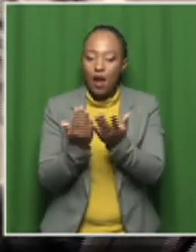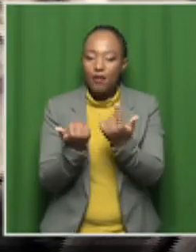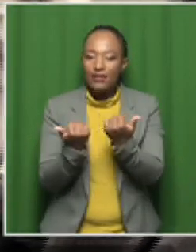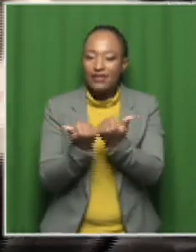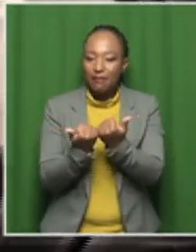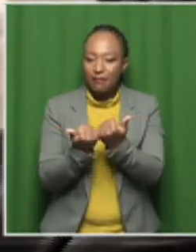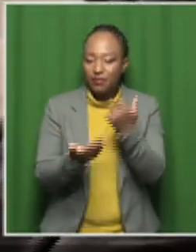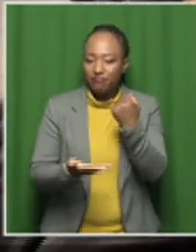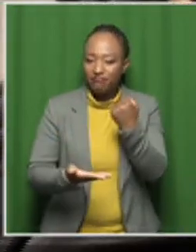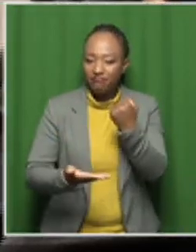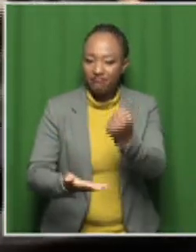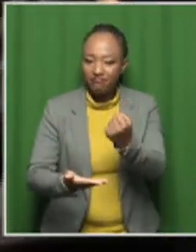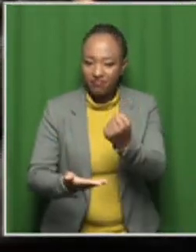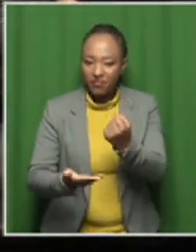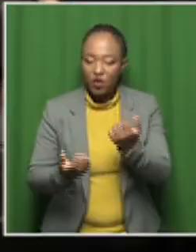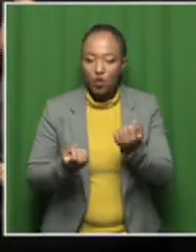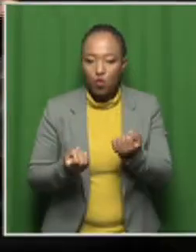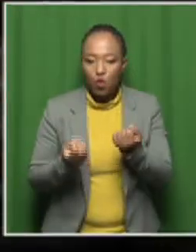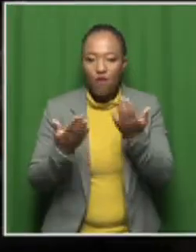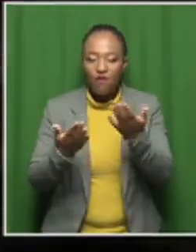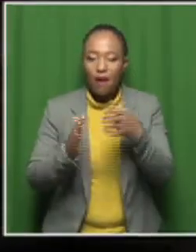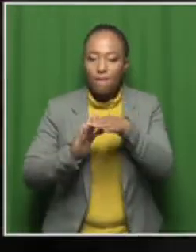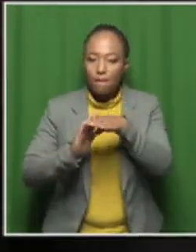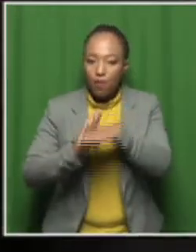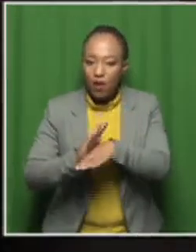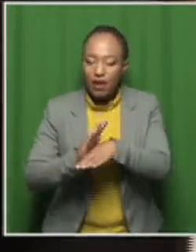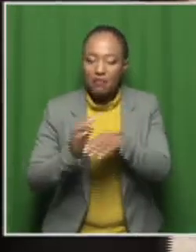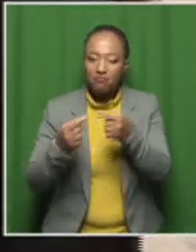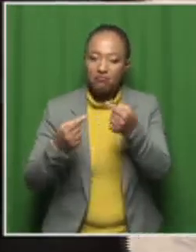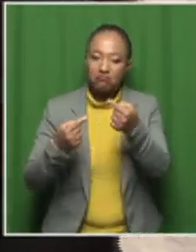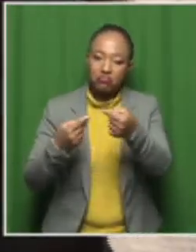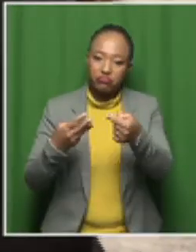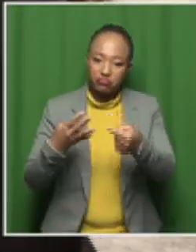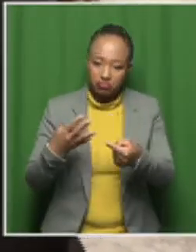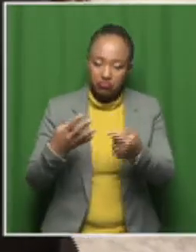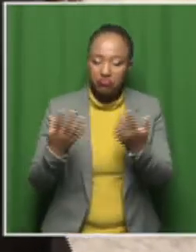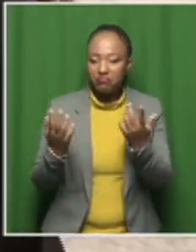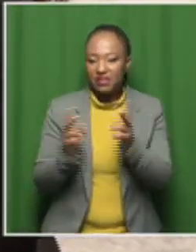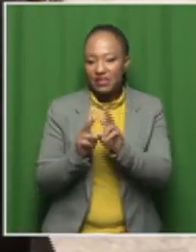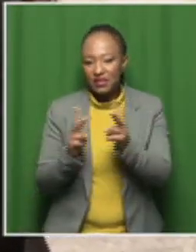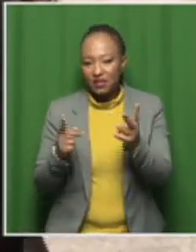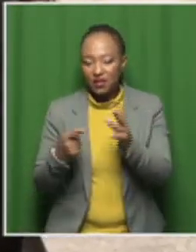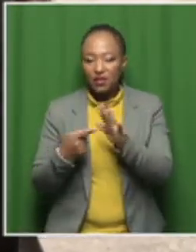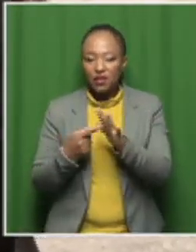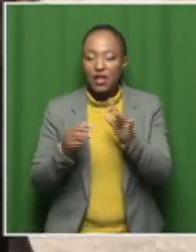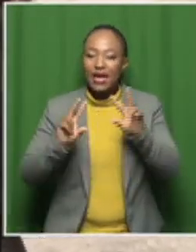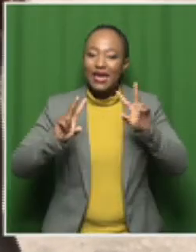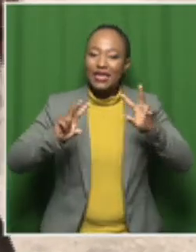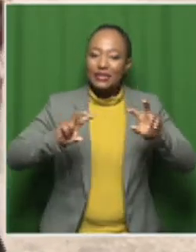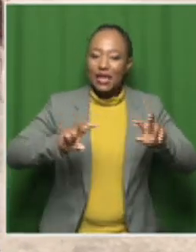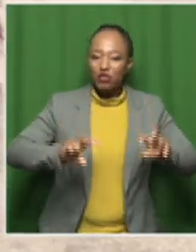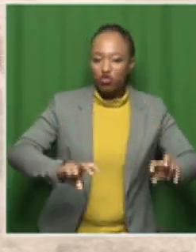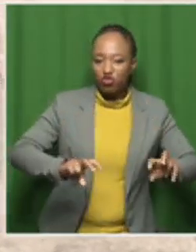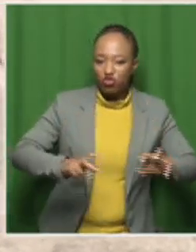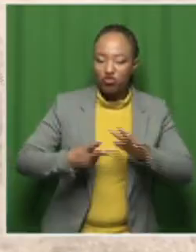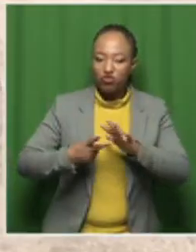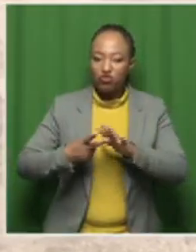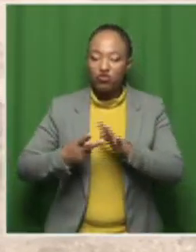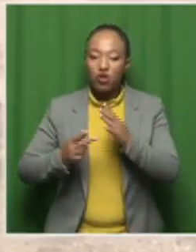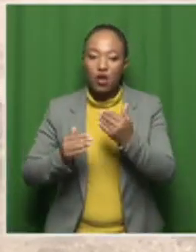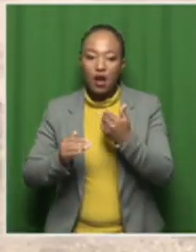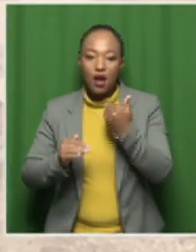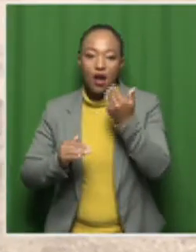3 different types of programs, of scholarship programs. It's research fellowships, postdoctoral fellowships,